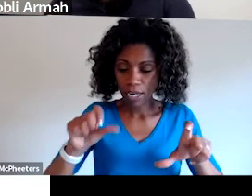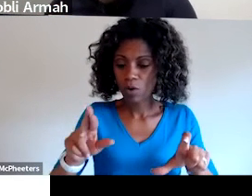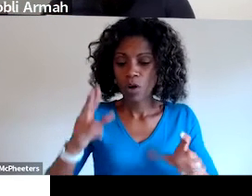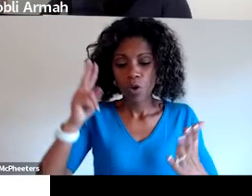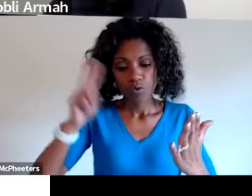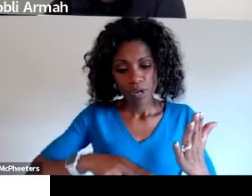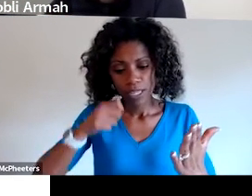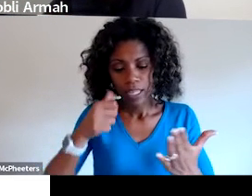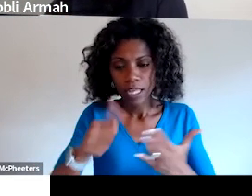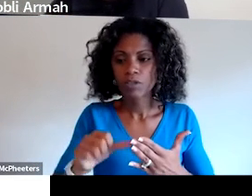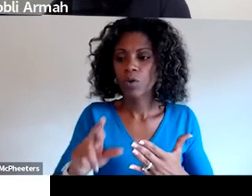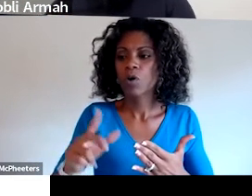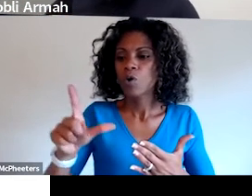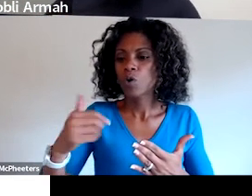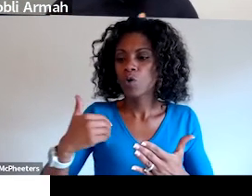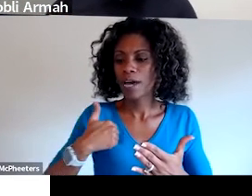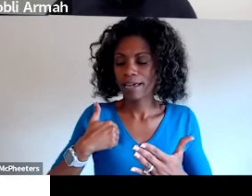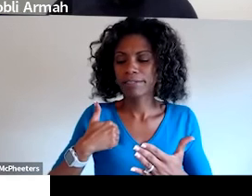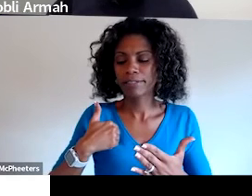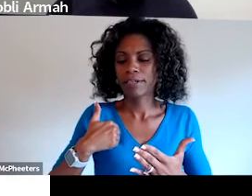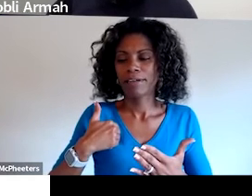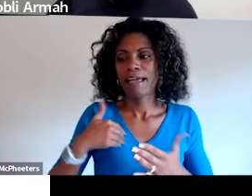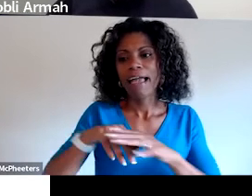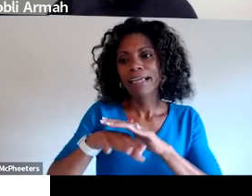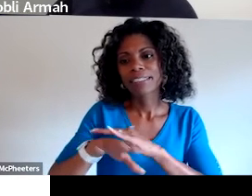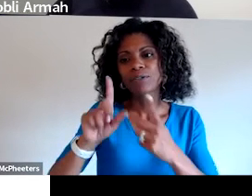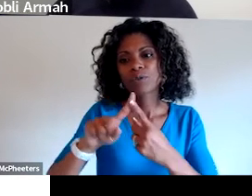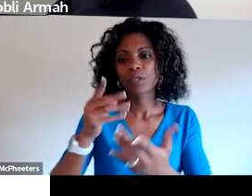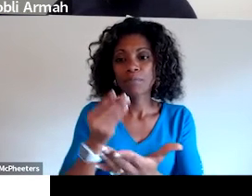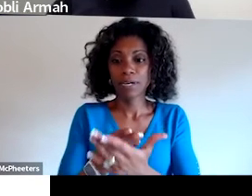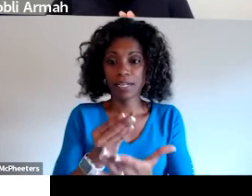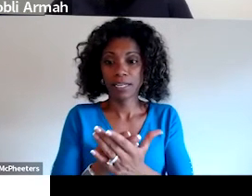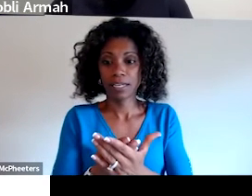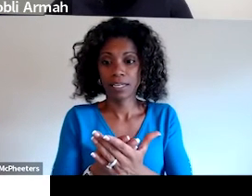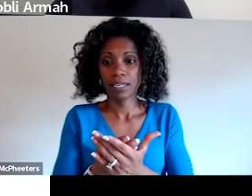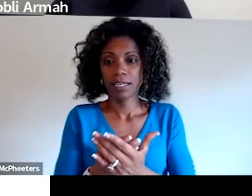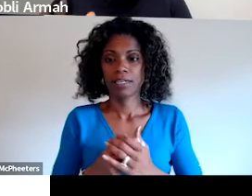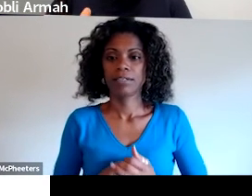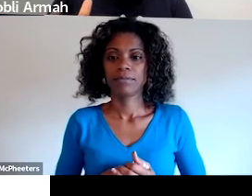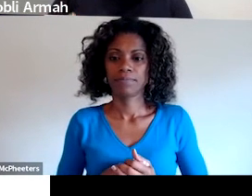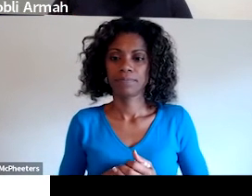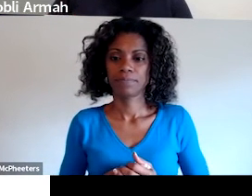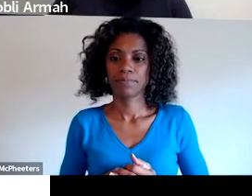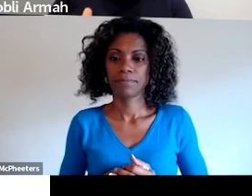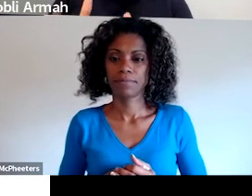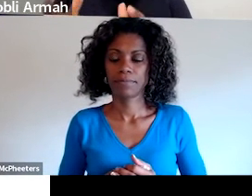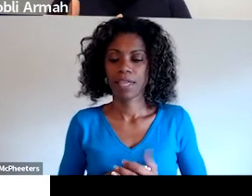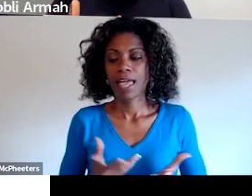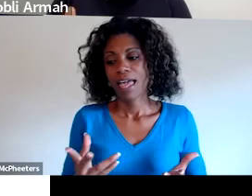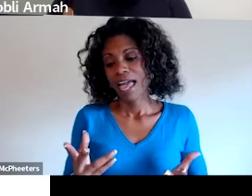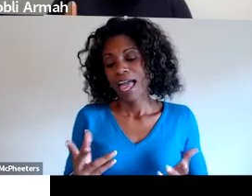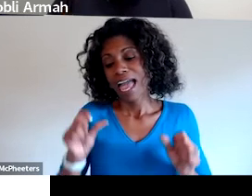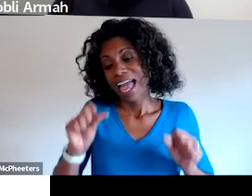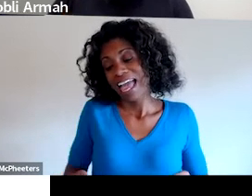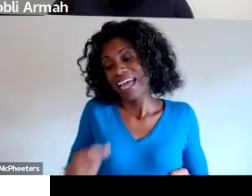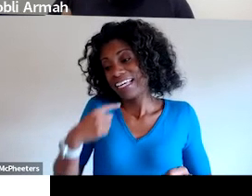the guardrails of how they invest the money? So you all have to be comfortable turning up the heat. Now, I can tell you, if you want to be really provocative, what turning